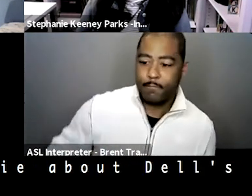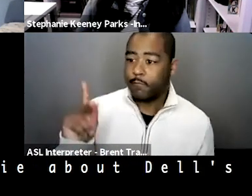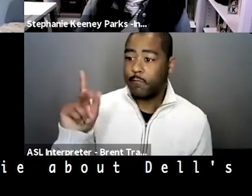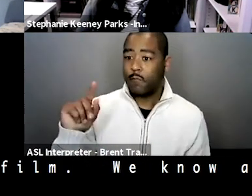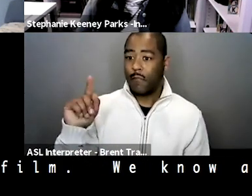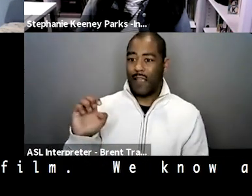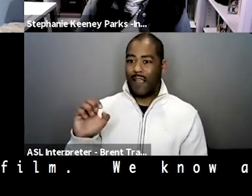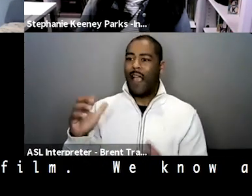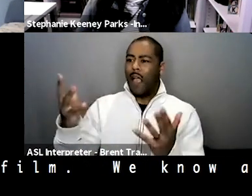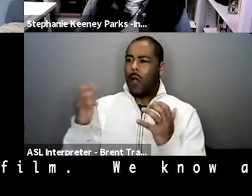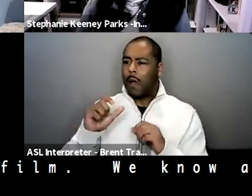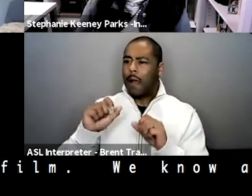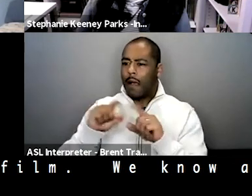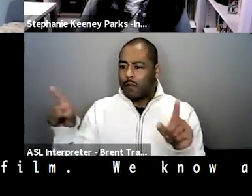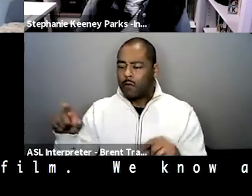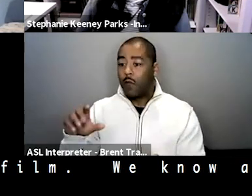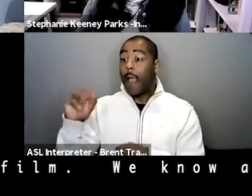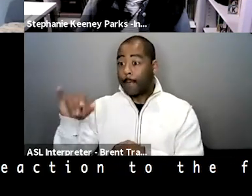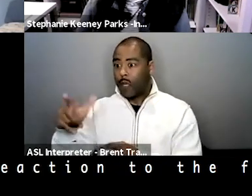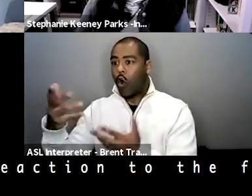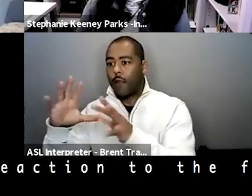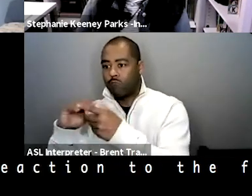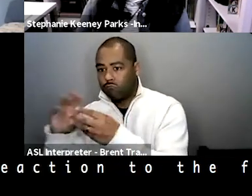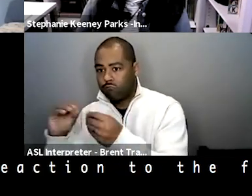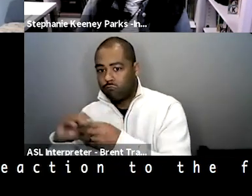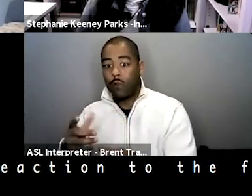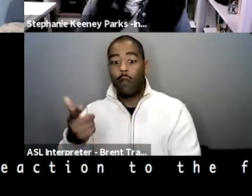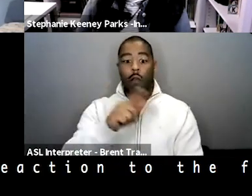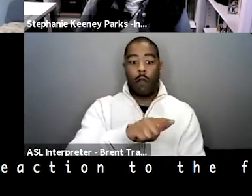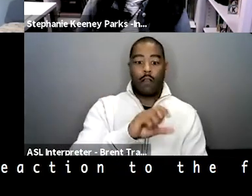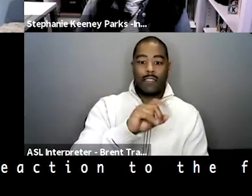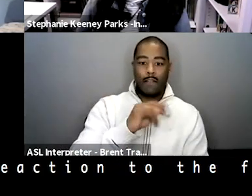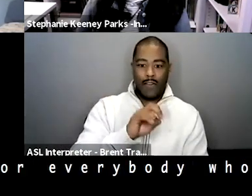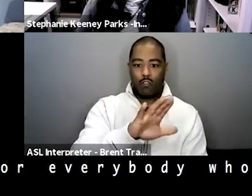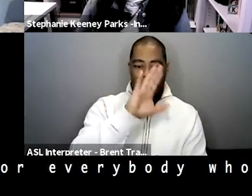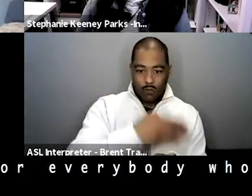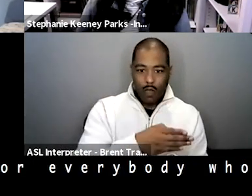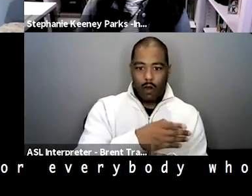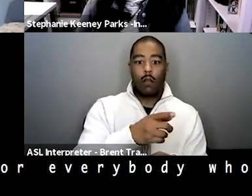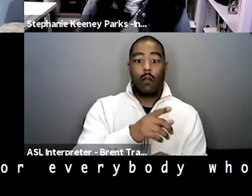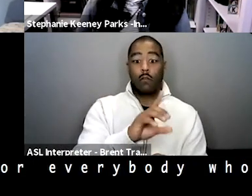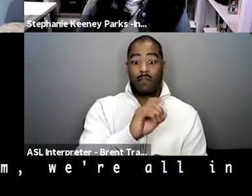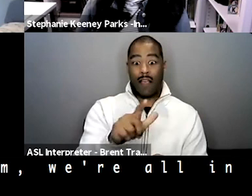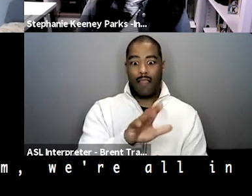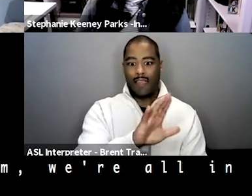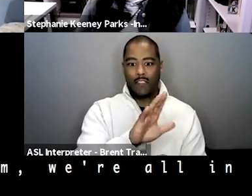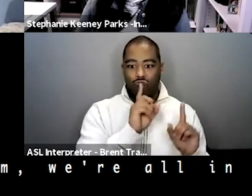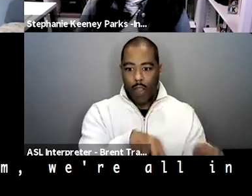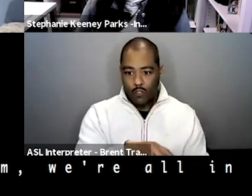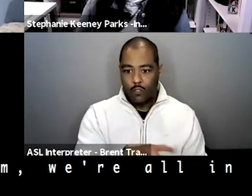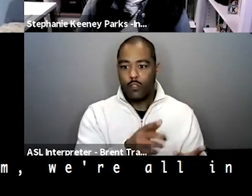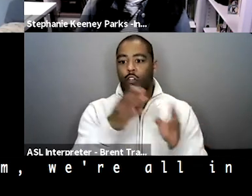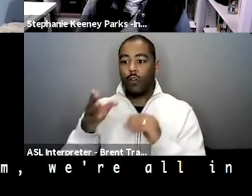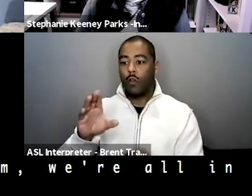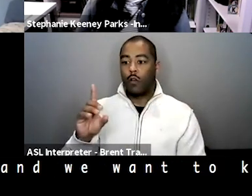heard from Stephanie about Dell's reaction to the film, and we know about Don's reaction to the film. And I think I speak for